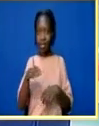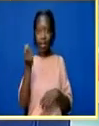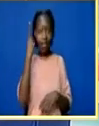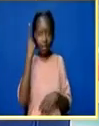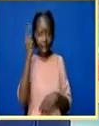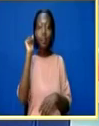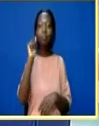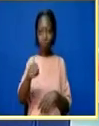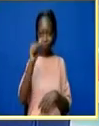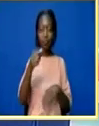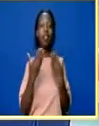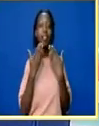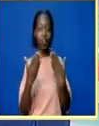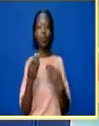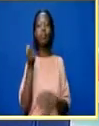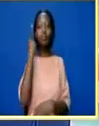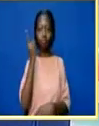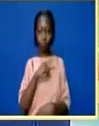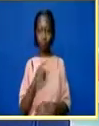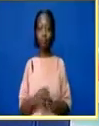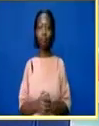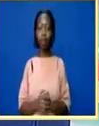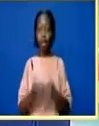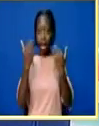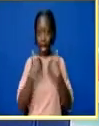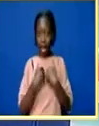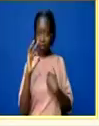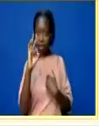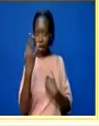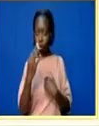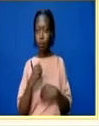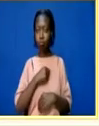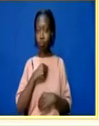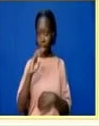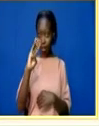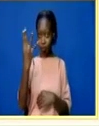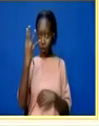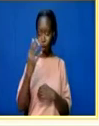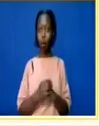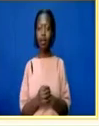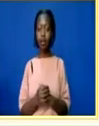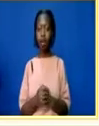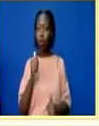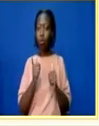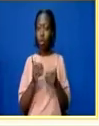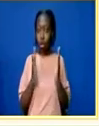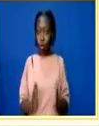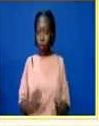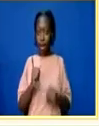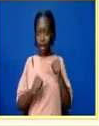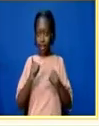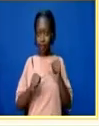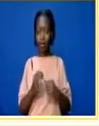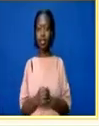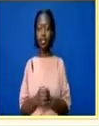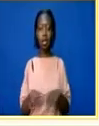soil erosion is now? Thank you. Very good. Mm. So we have the third one, mm-hmm. the fourth one, mm-hmm. that is human activities. Okay,